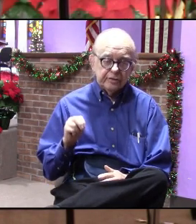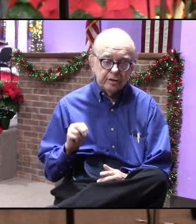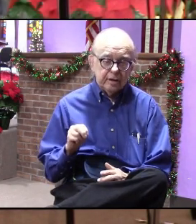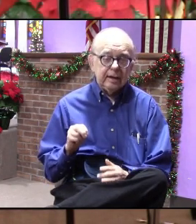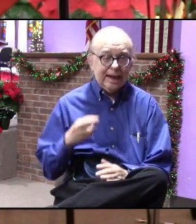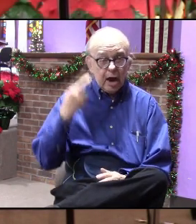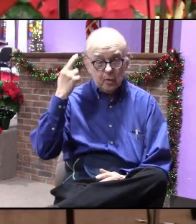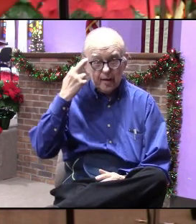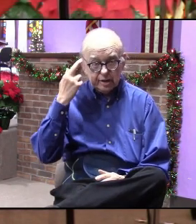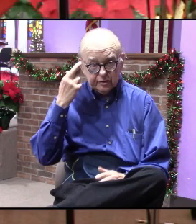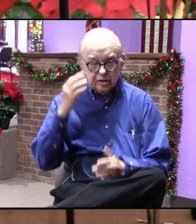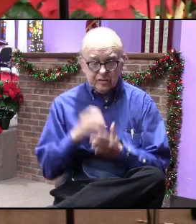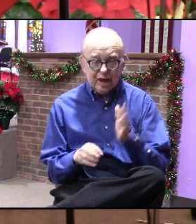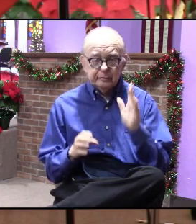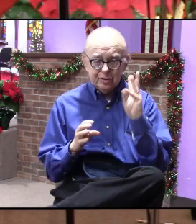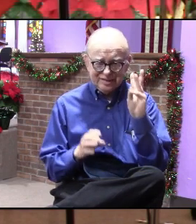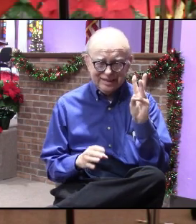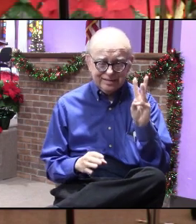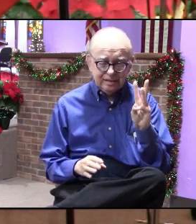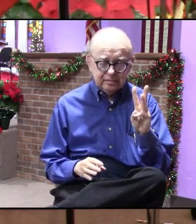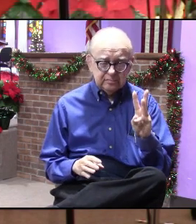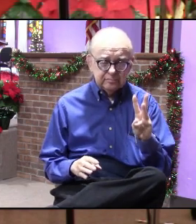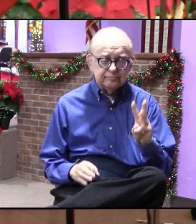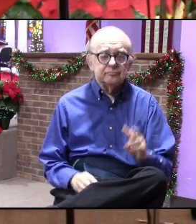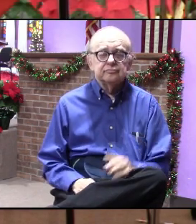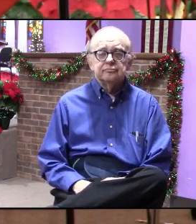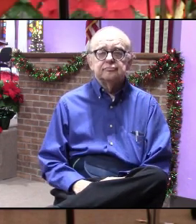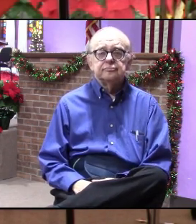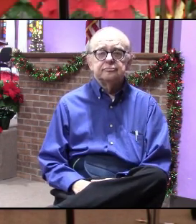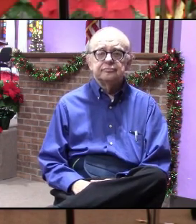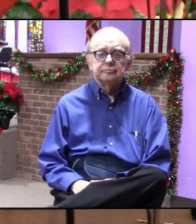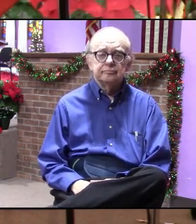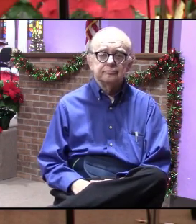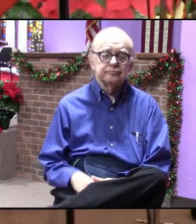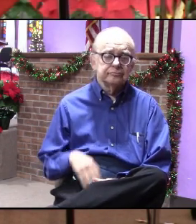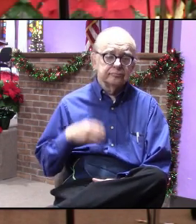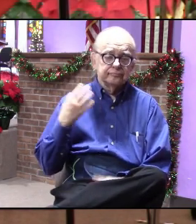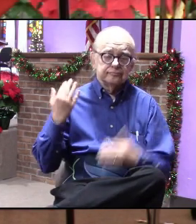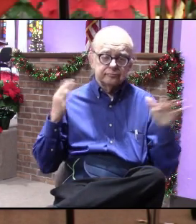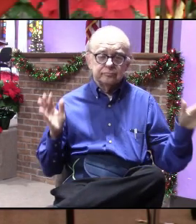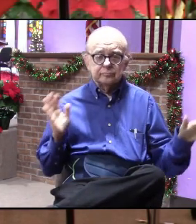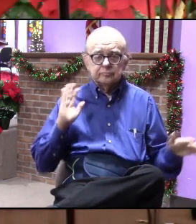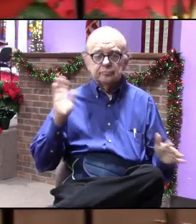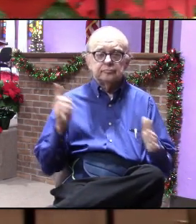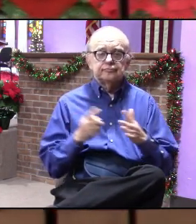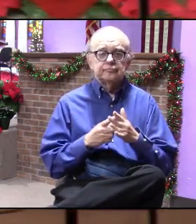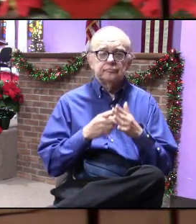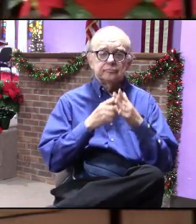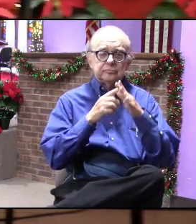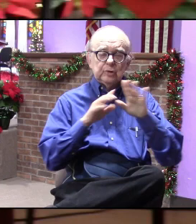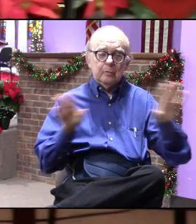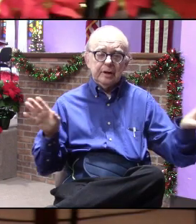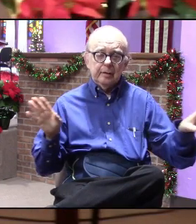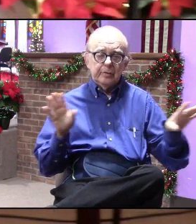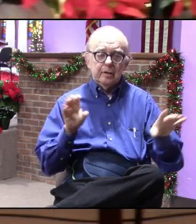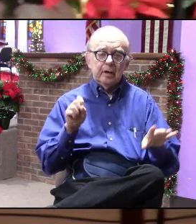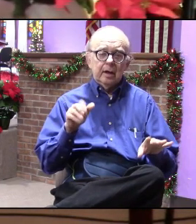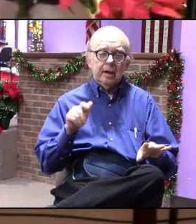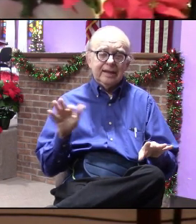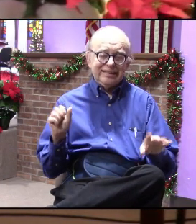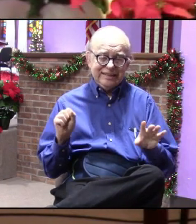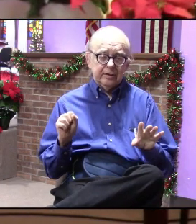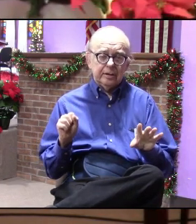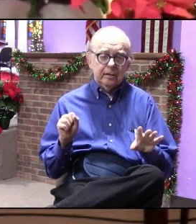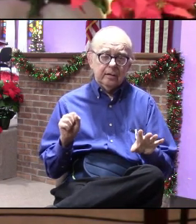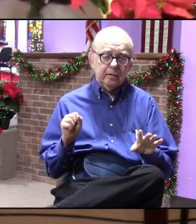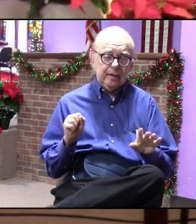Revelation chapter 6 is where the angels are going to start opening up the seals. And